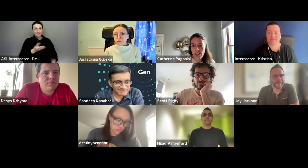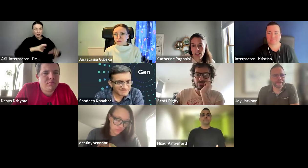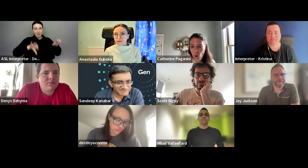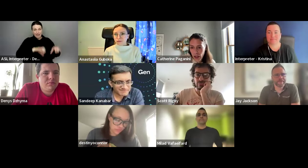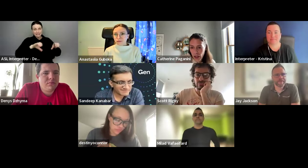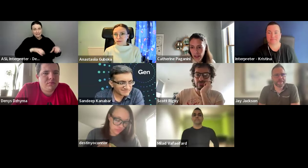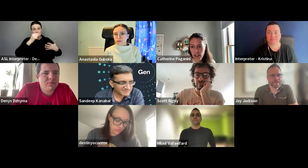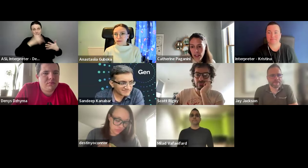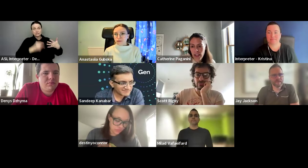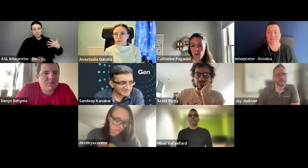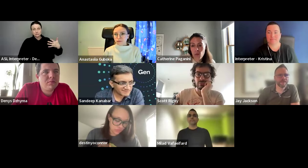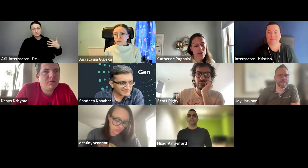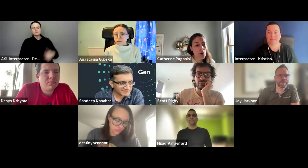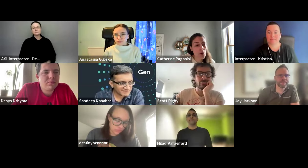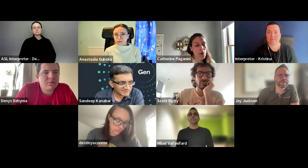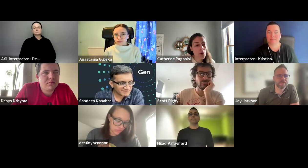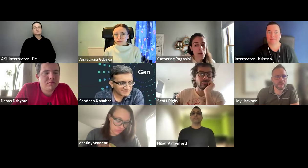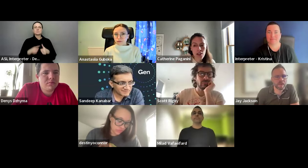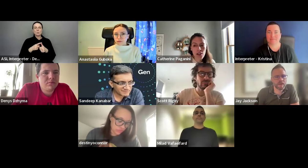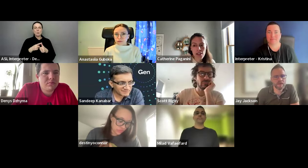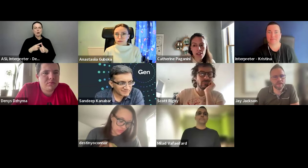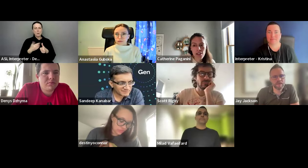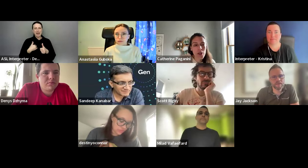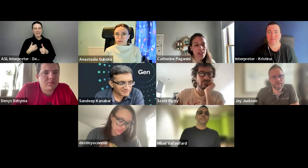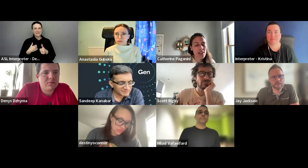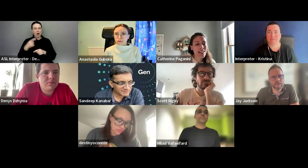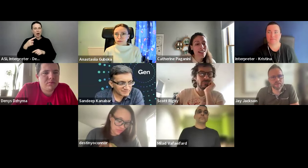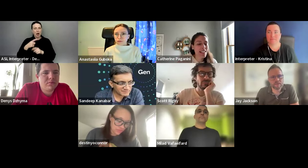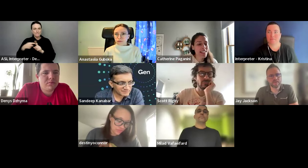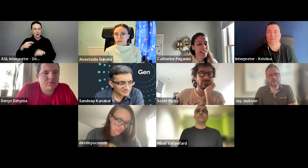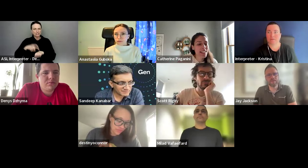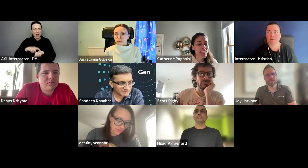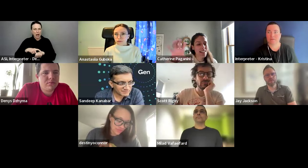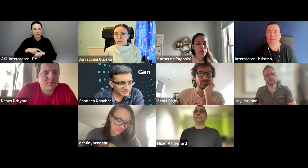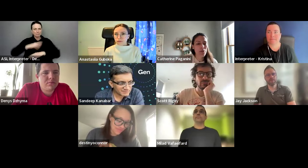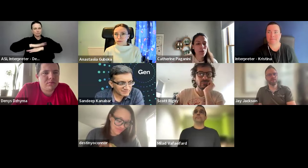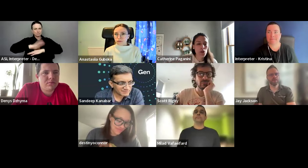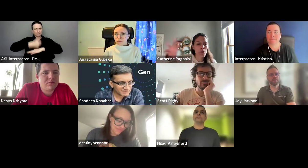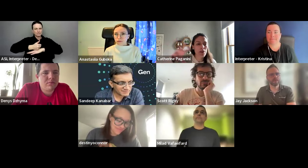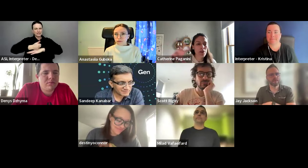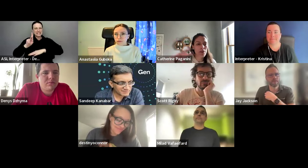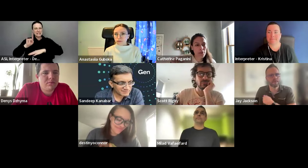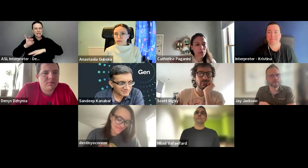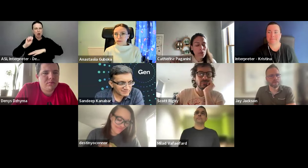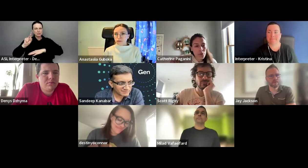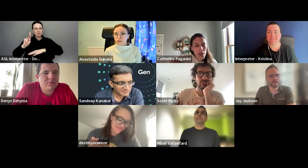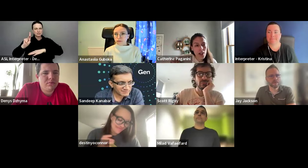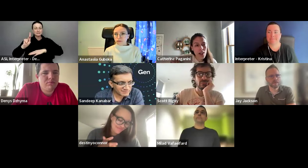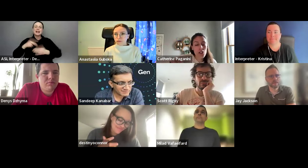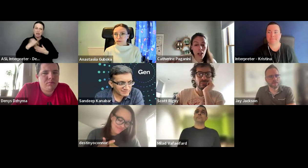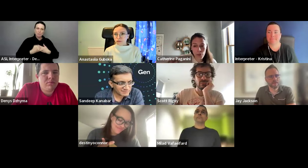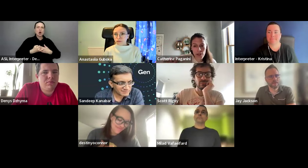activities. One is we have a part-time kiosk, as you know, that's exactly in the project pavilion